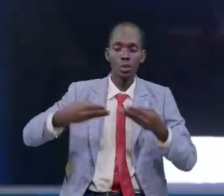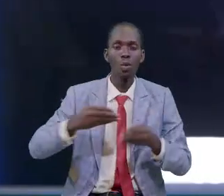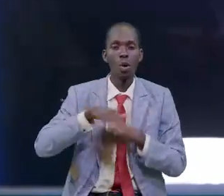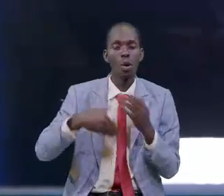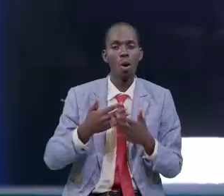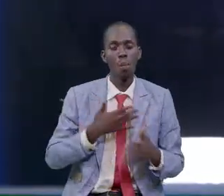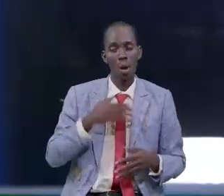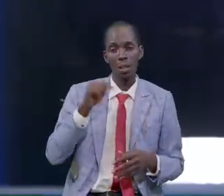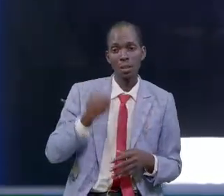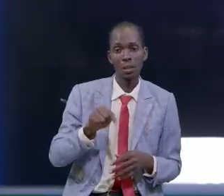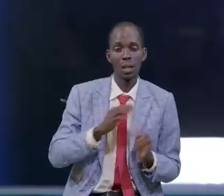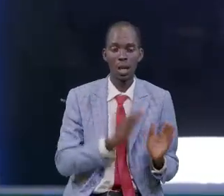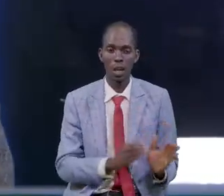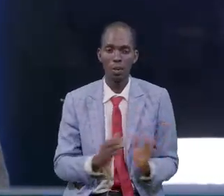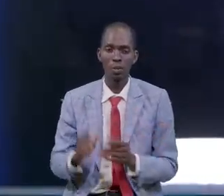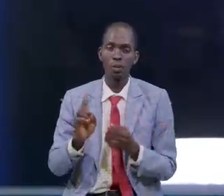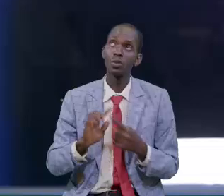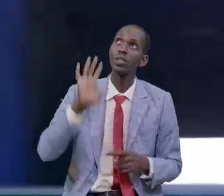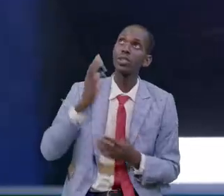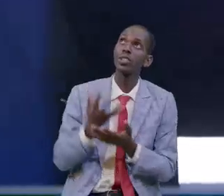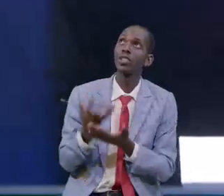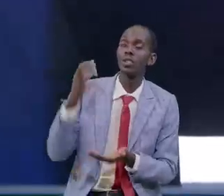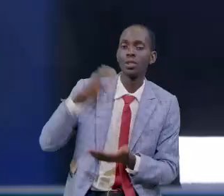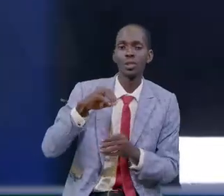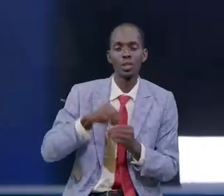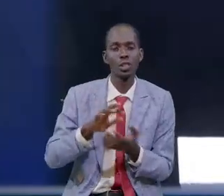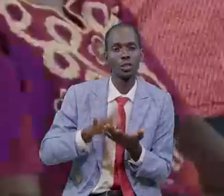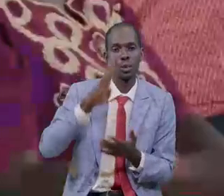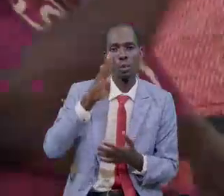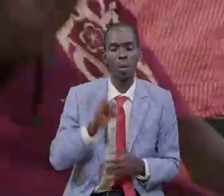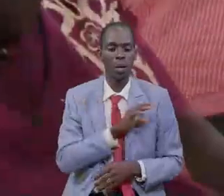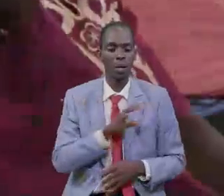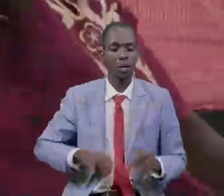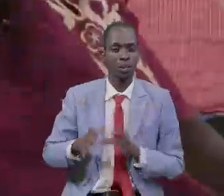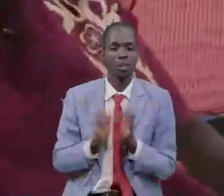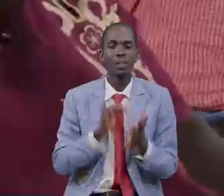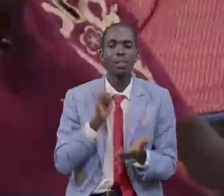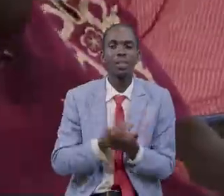to his riches in glory by Christ Jesus. That's your new